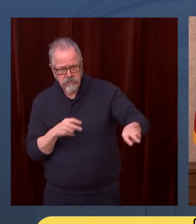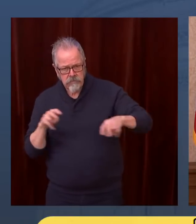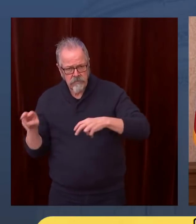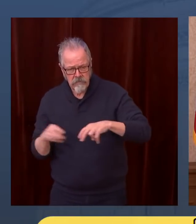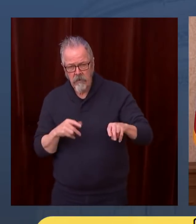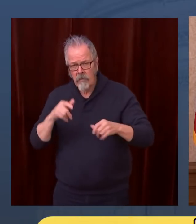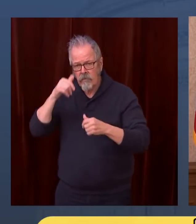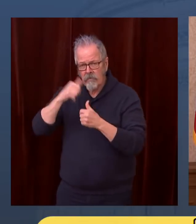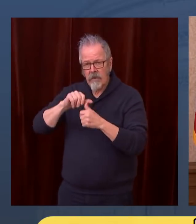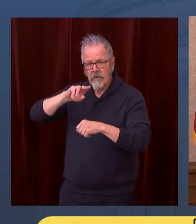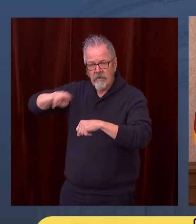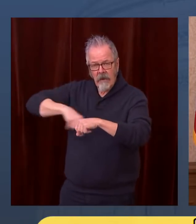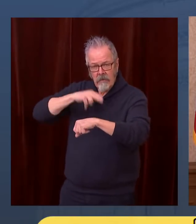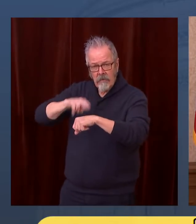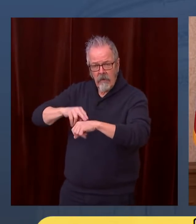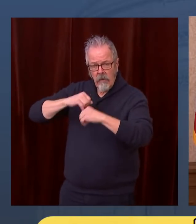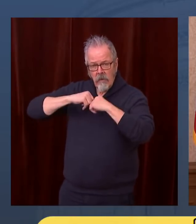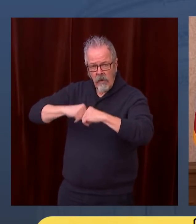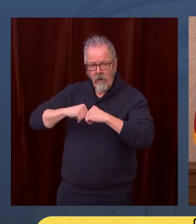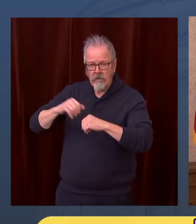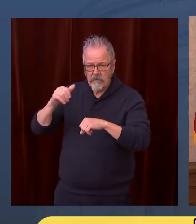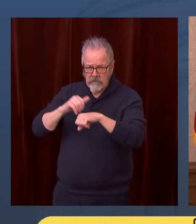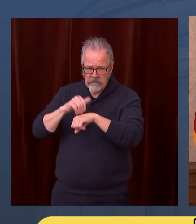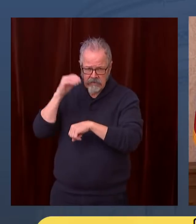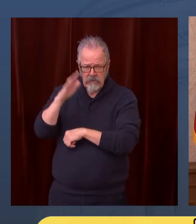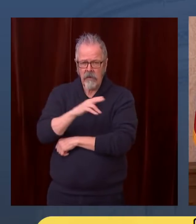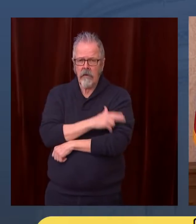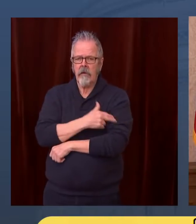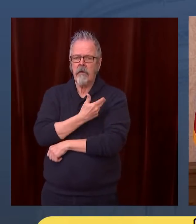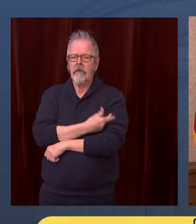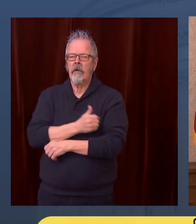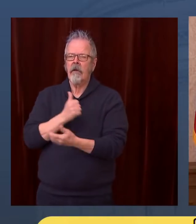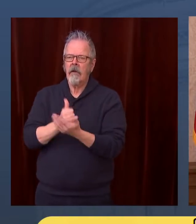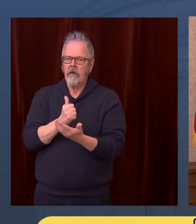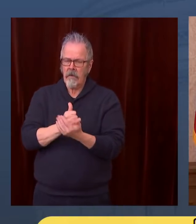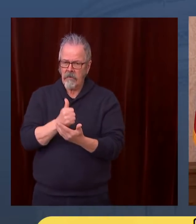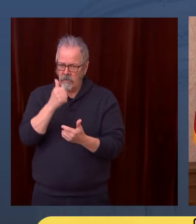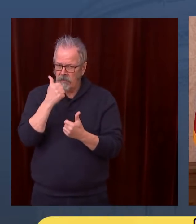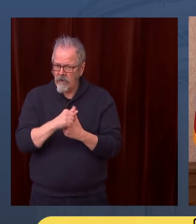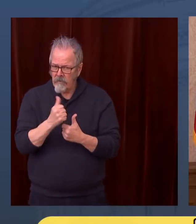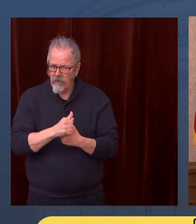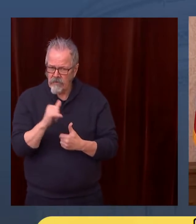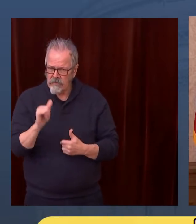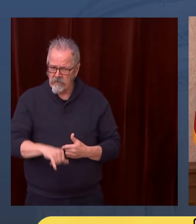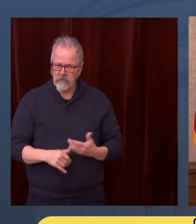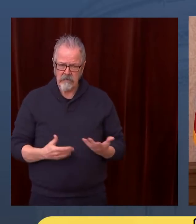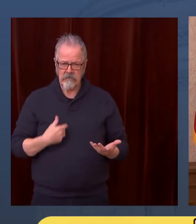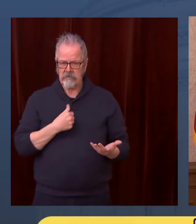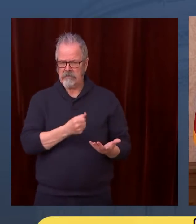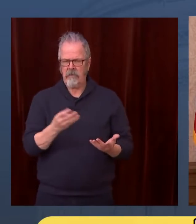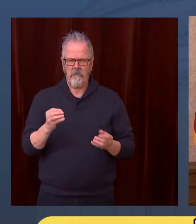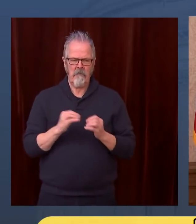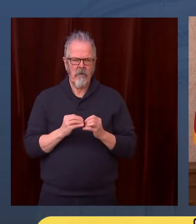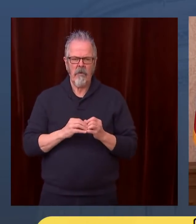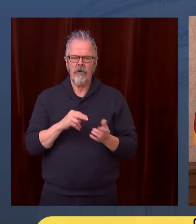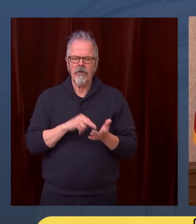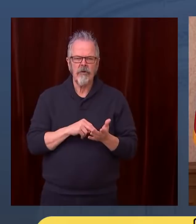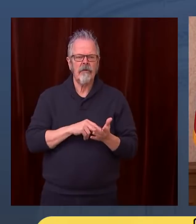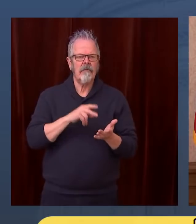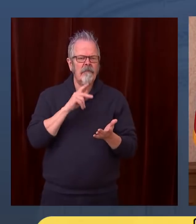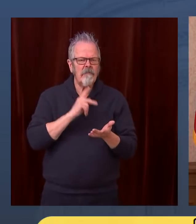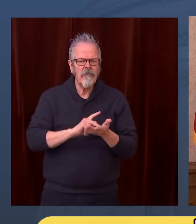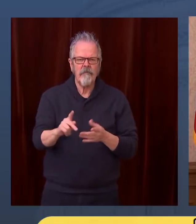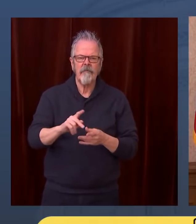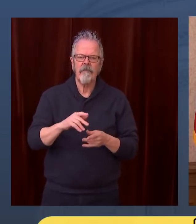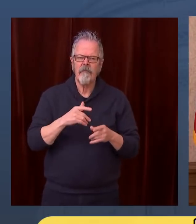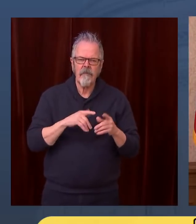have had a federal contract where we have brought in any number of nurses and professionals to help in our hospitals. And